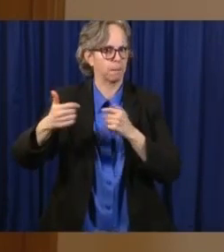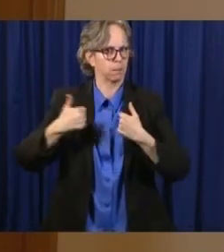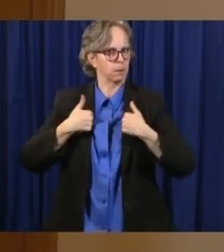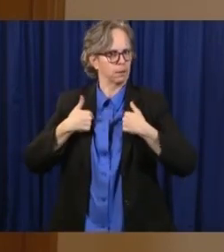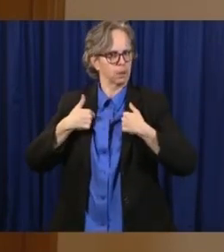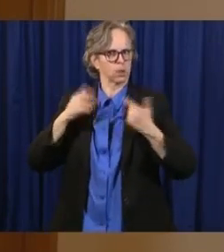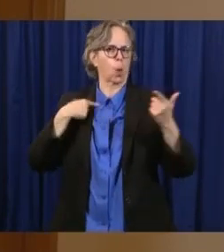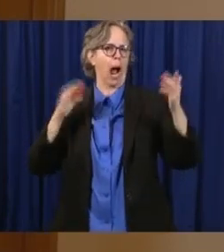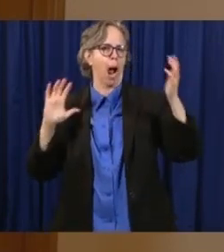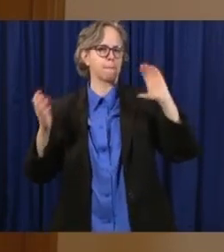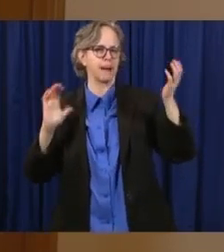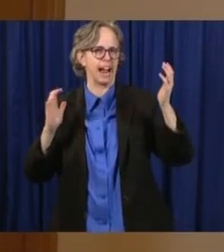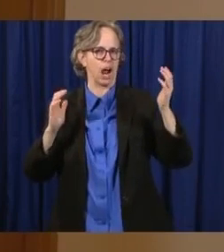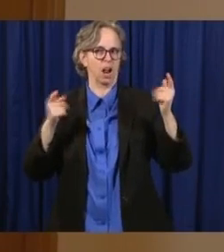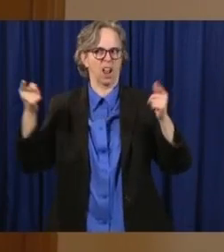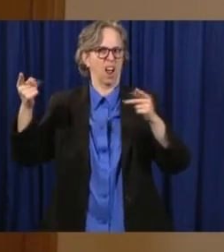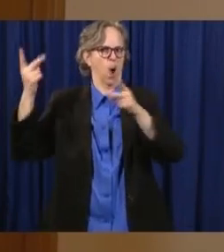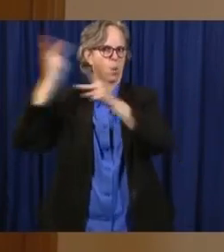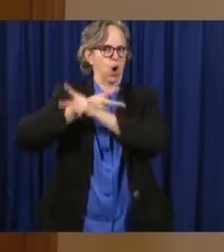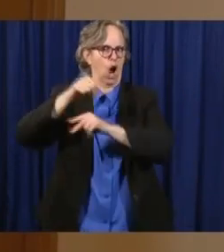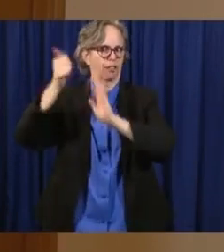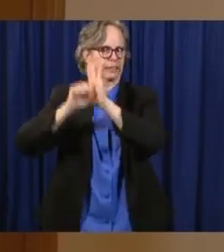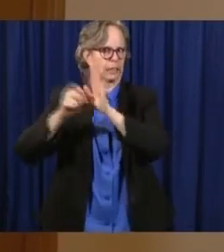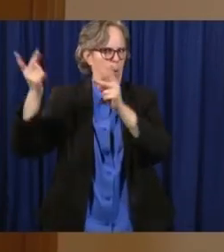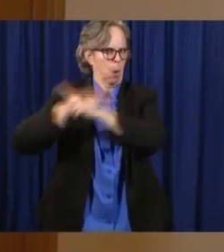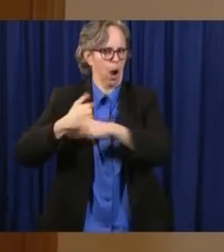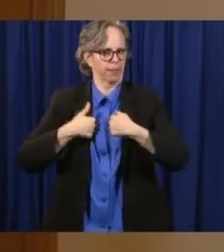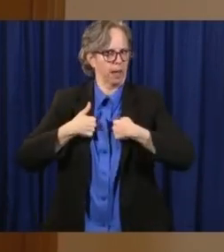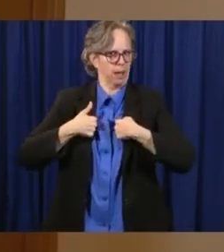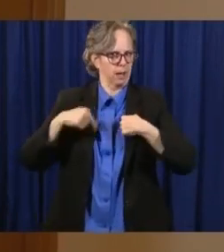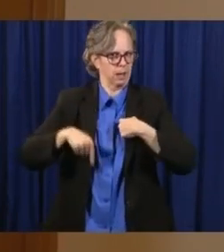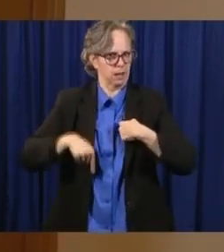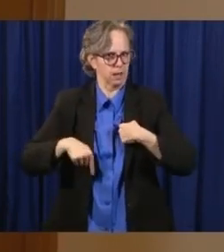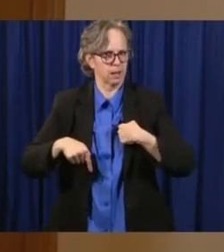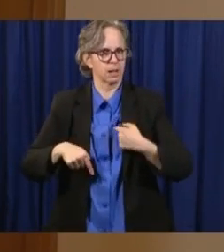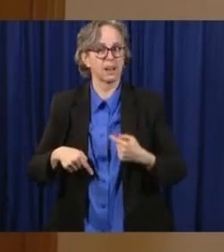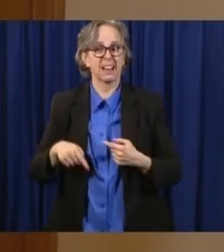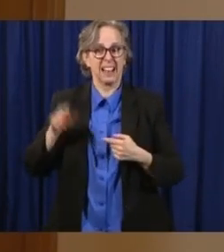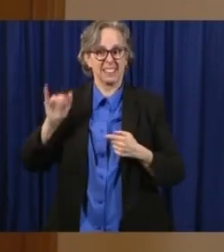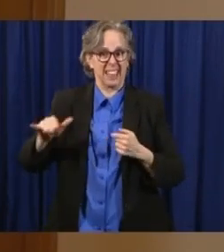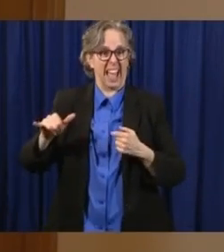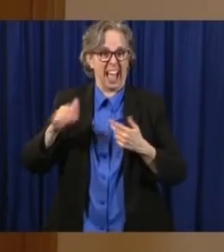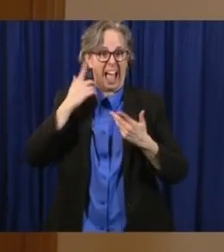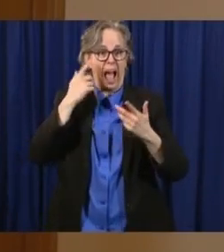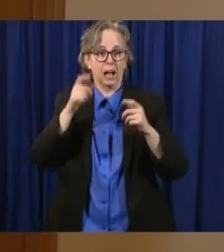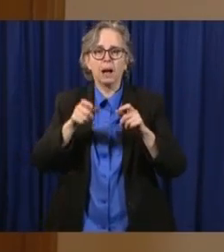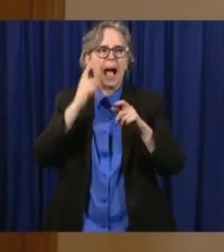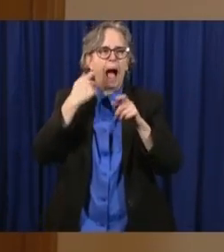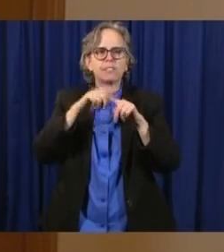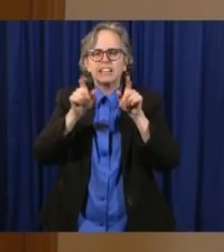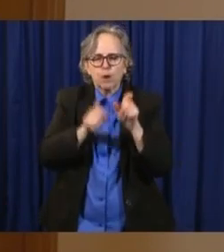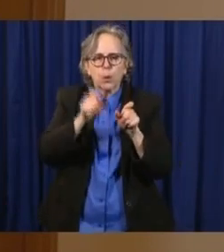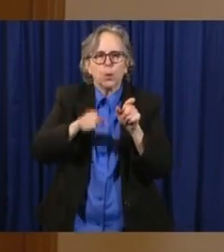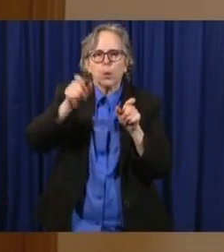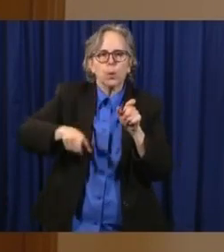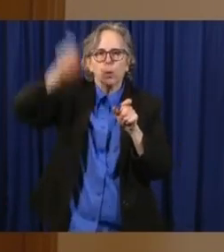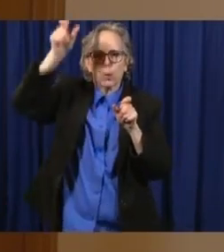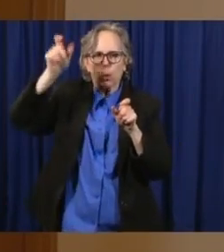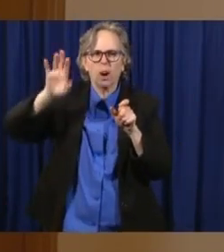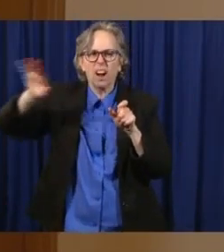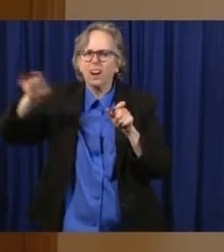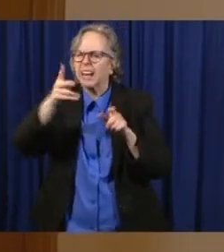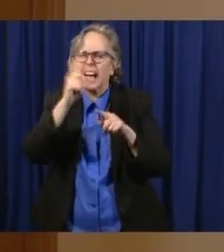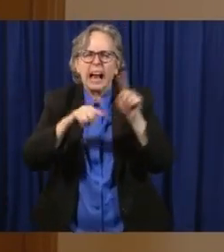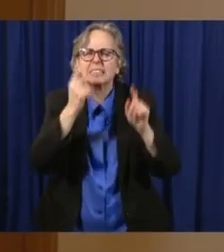their peak. Later and later in mitigation, this would have been no mitigation. And we'll have this on our website because I'm sure it's very hard to see on your